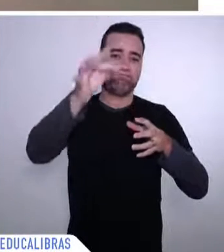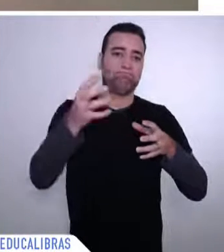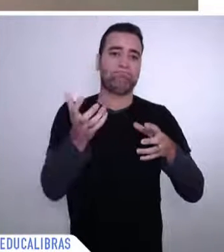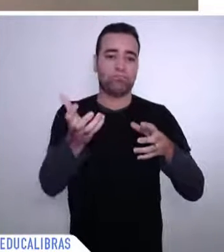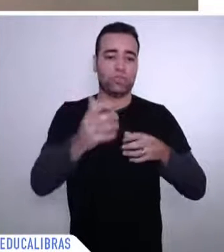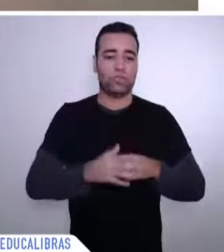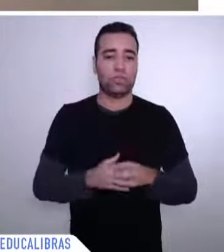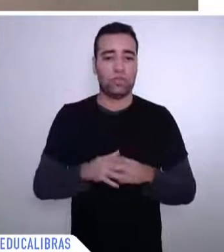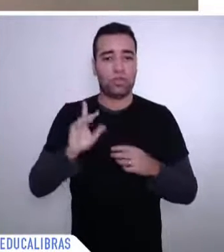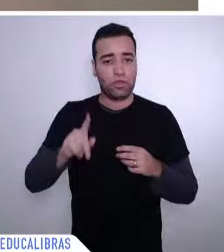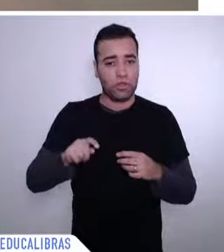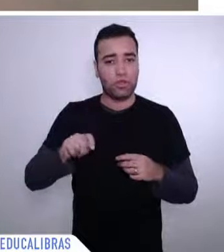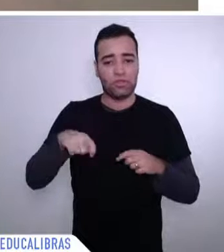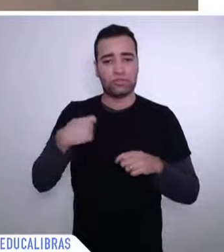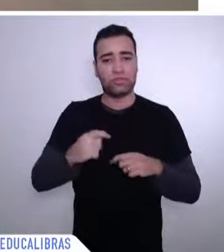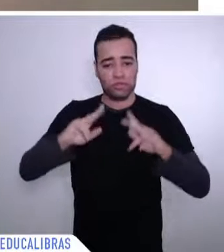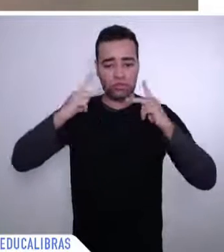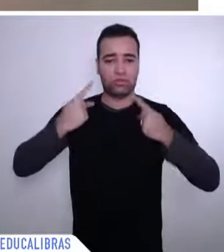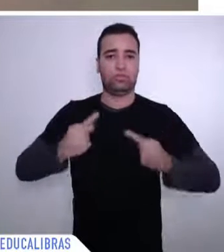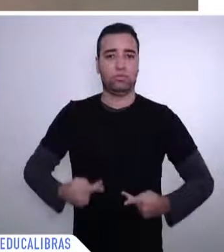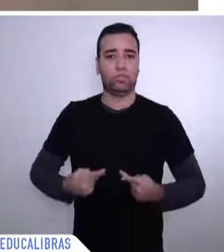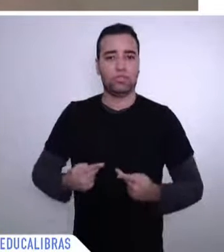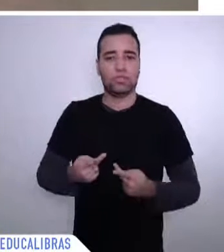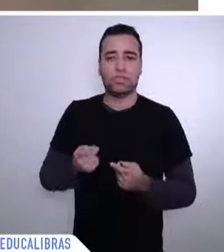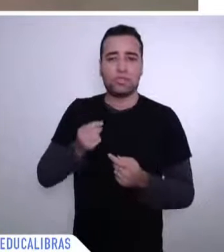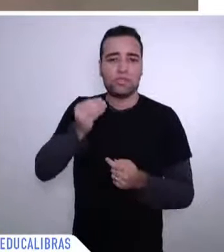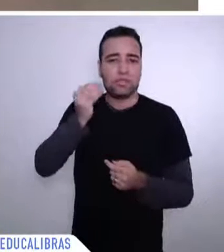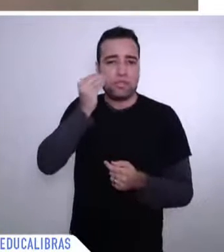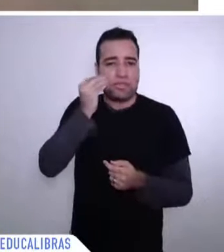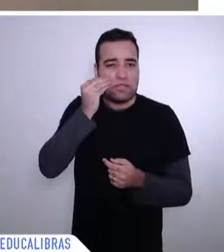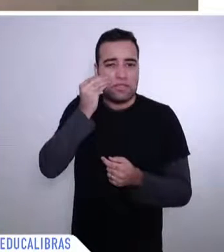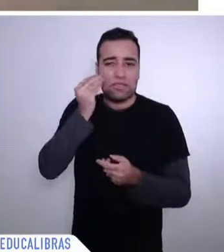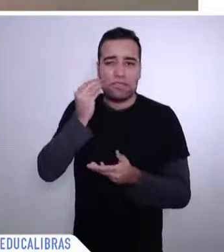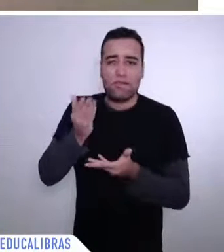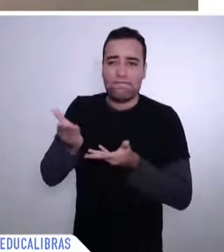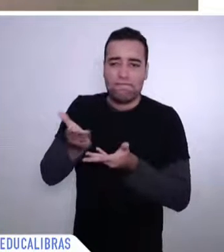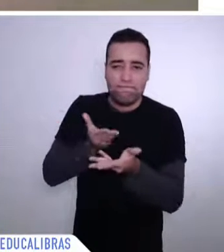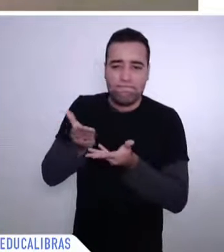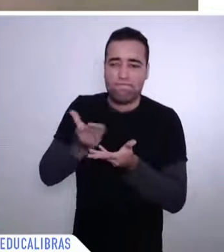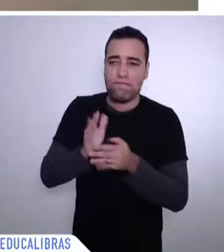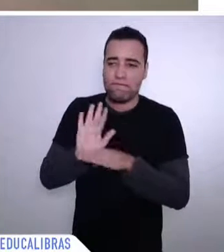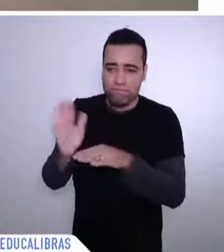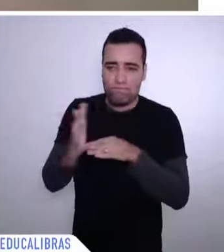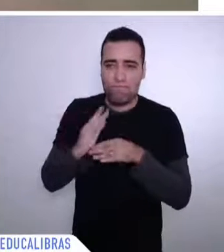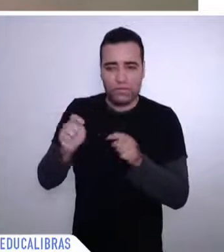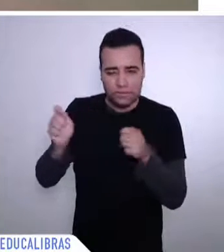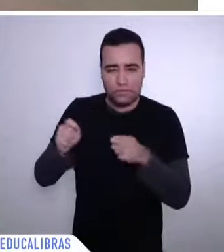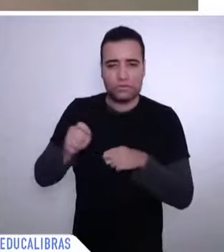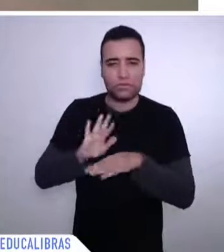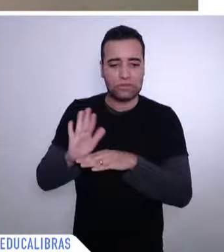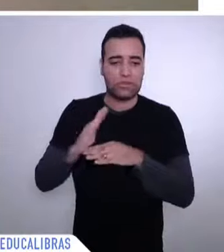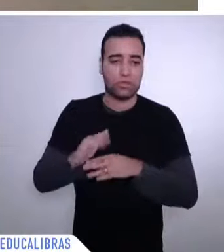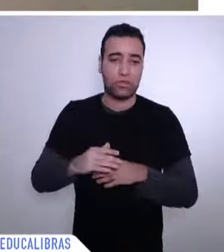work, but also more traditional forms of work, we know that there are pockets of the labor